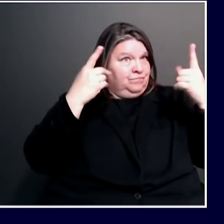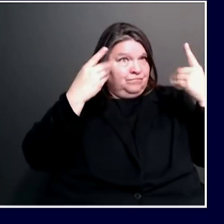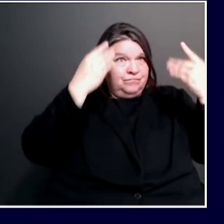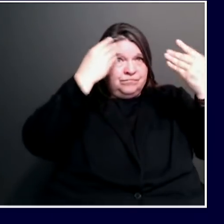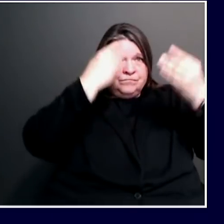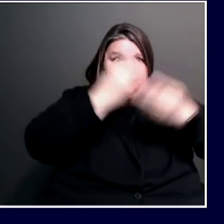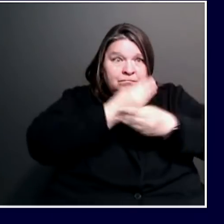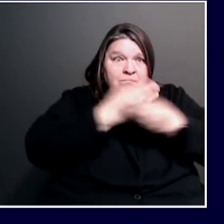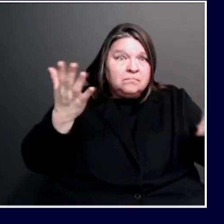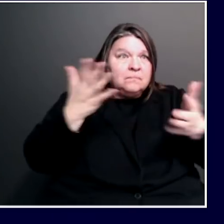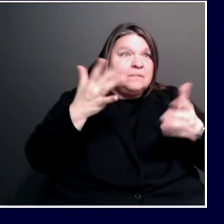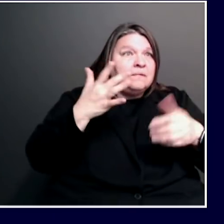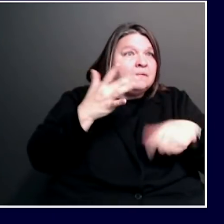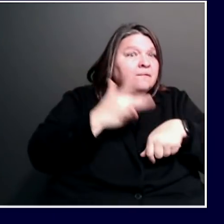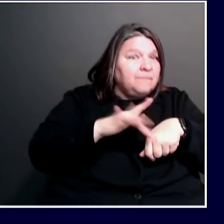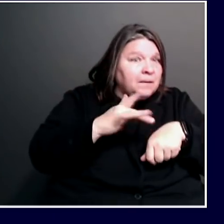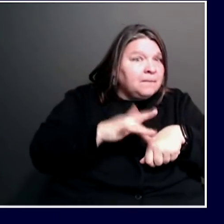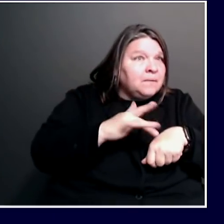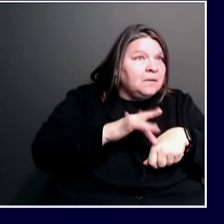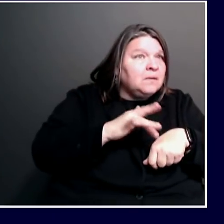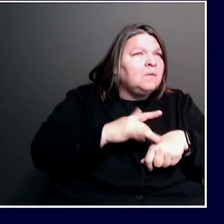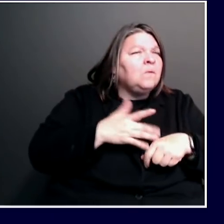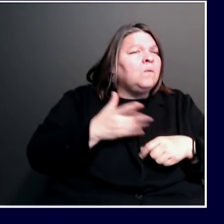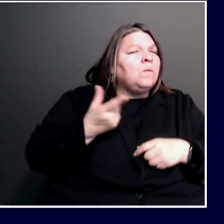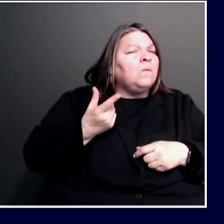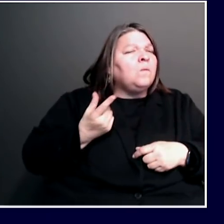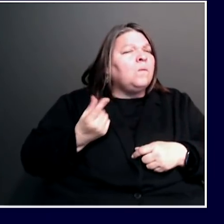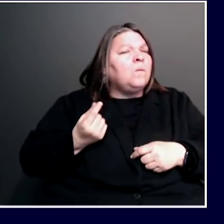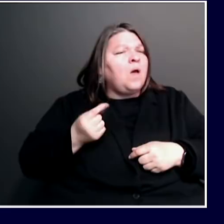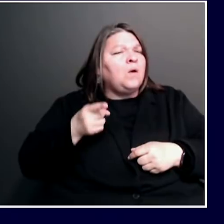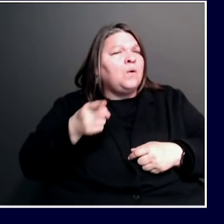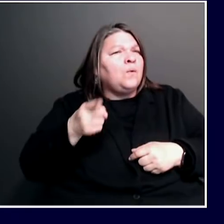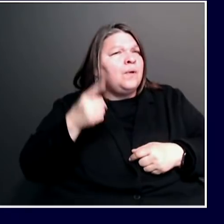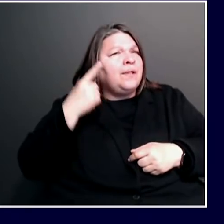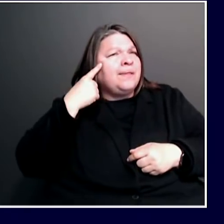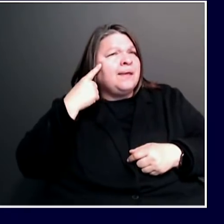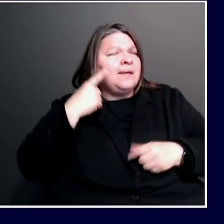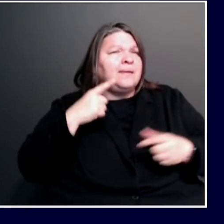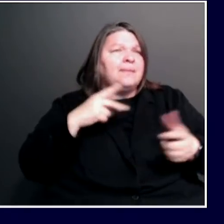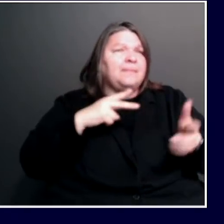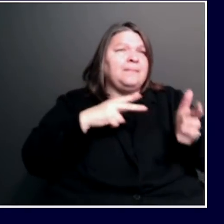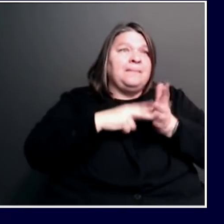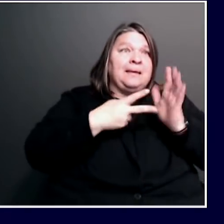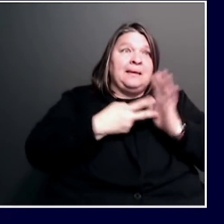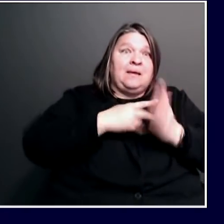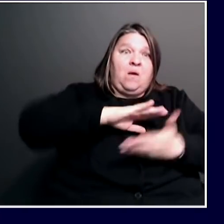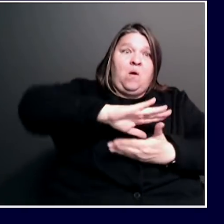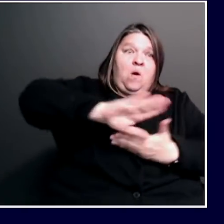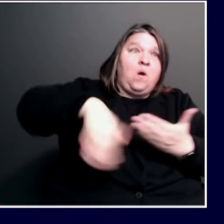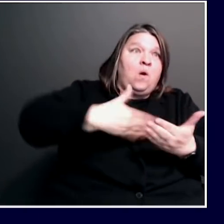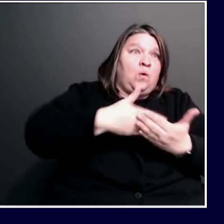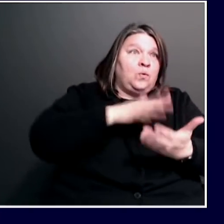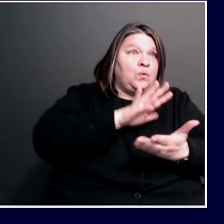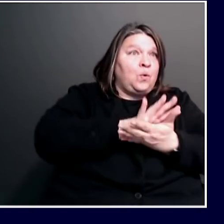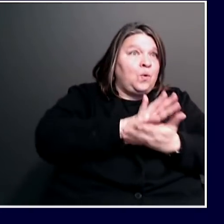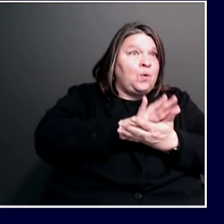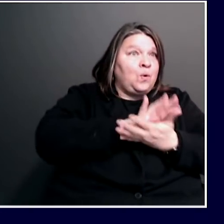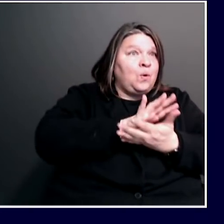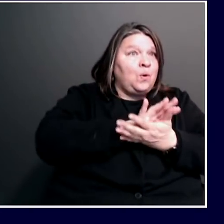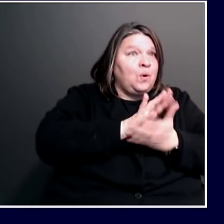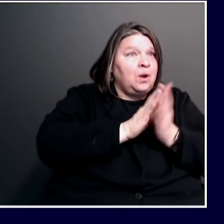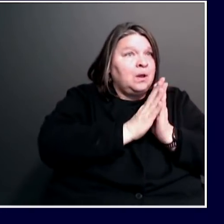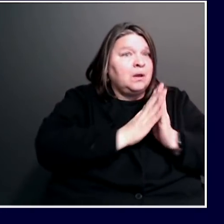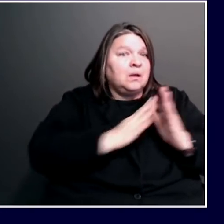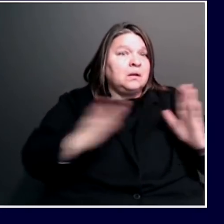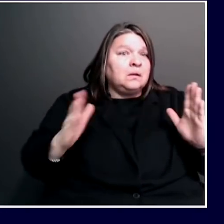metric that you think would be safe? Because that would cover literally all school-age children. What is the metric that you think that they